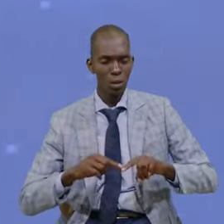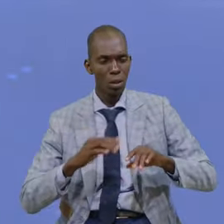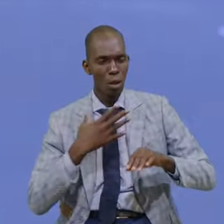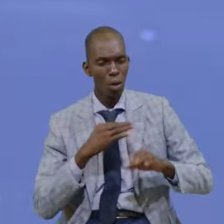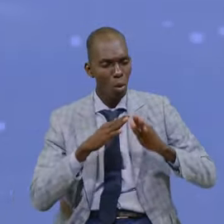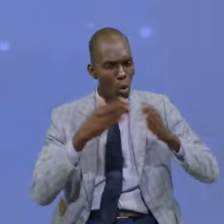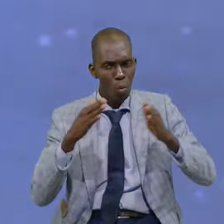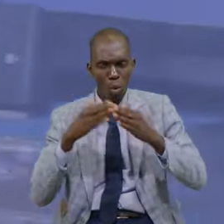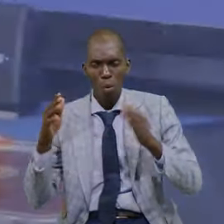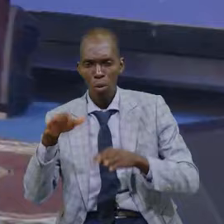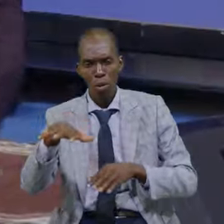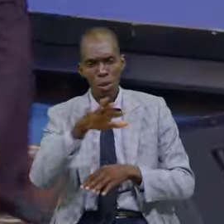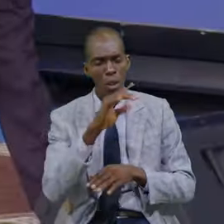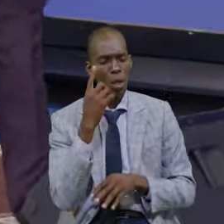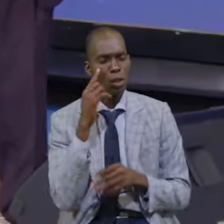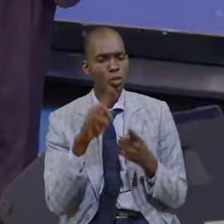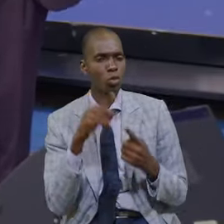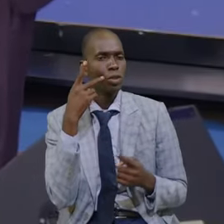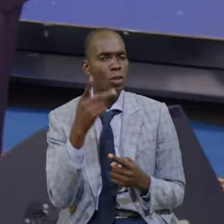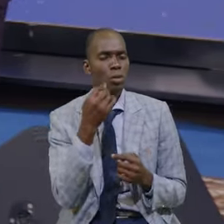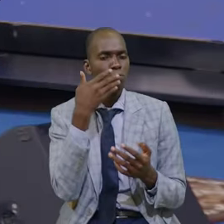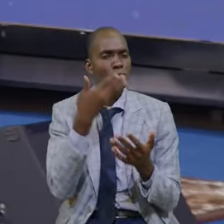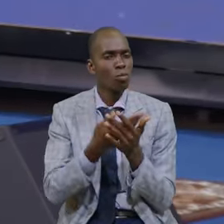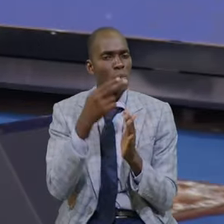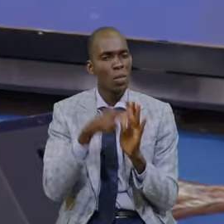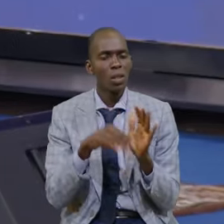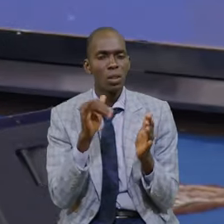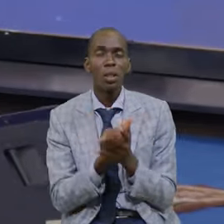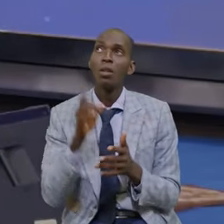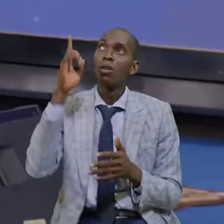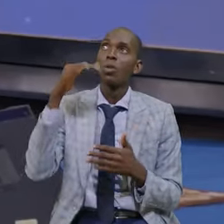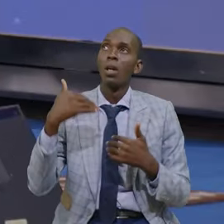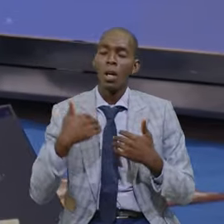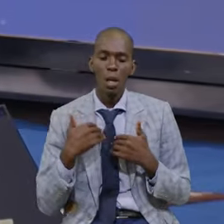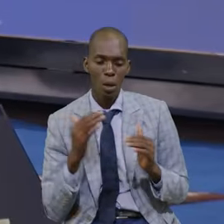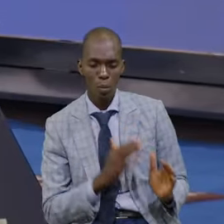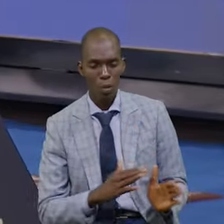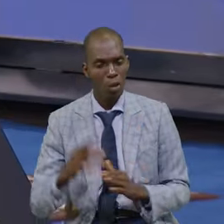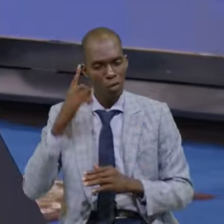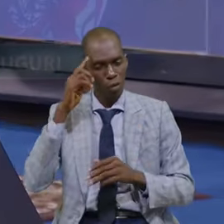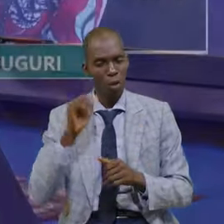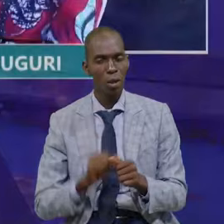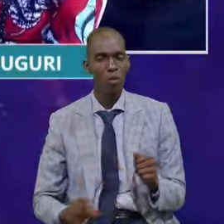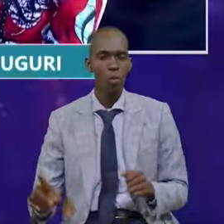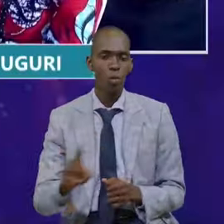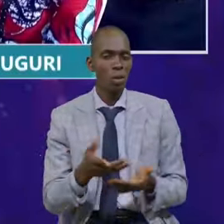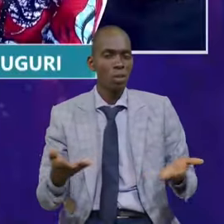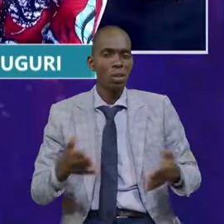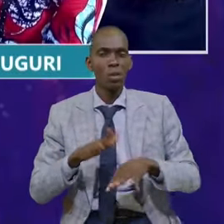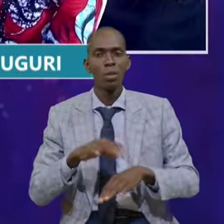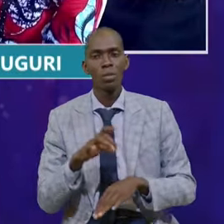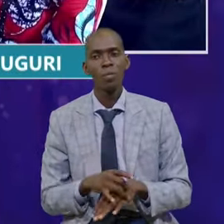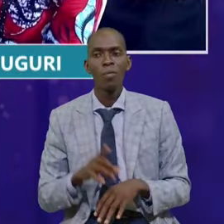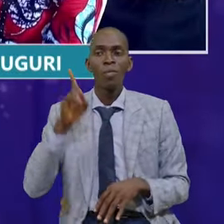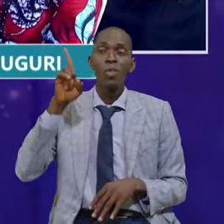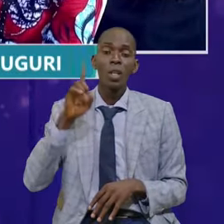and they will see the goodness that God has packed and provided for everyone on earth. He was in